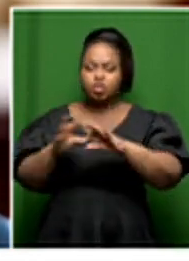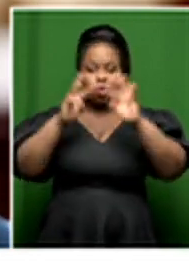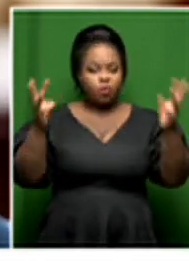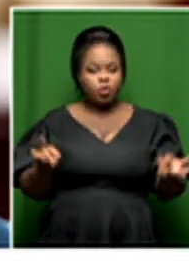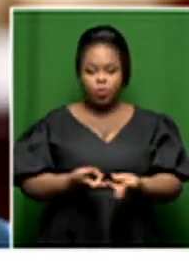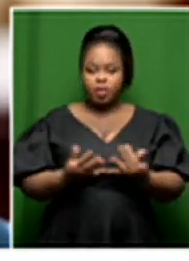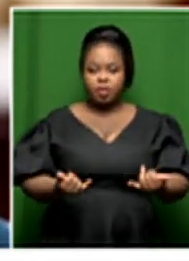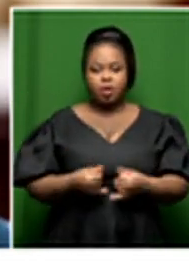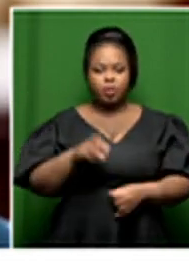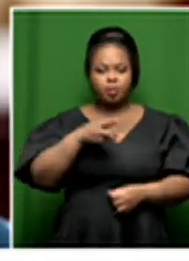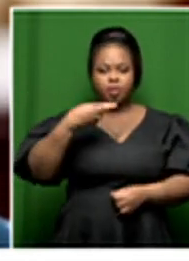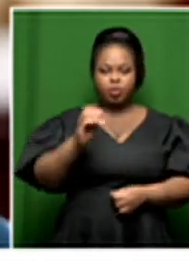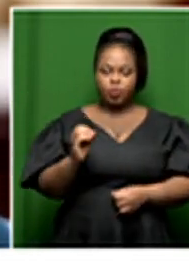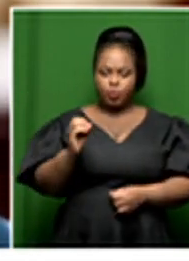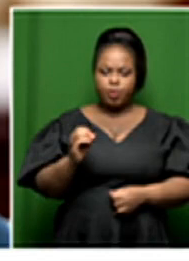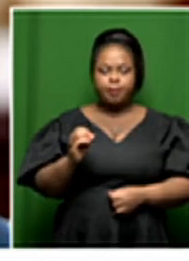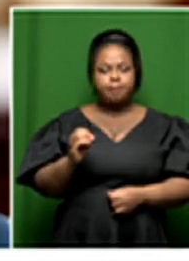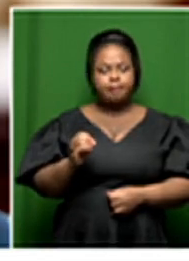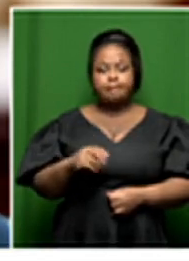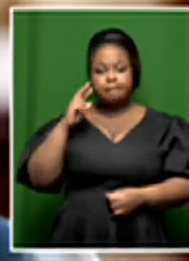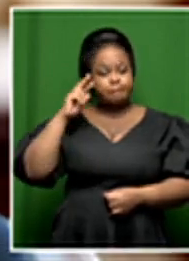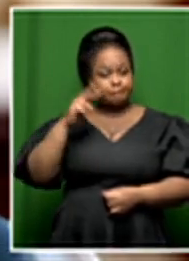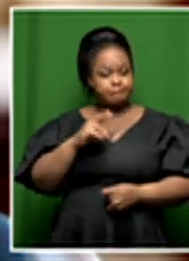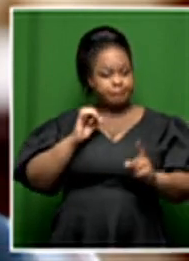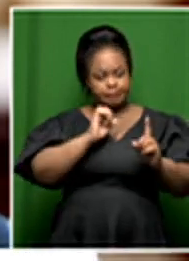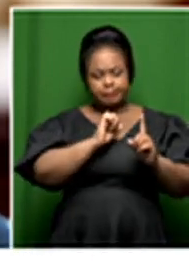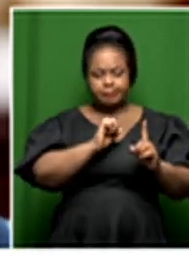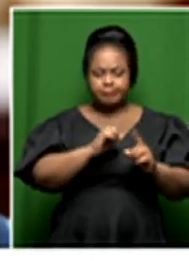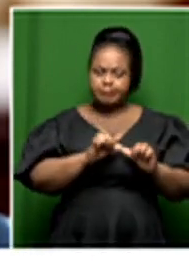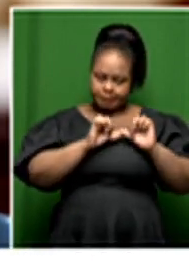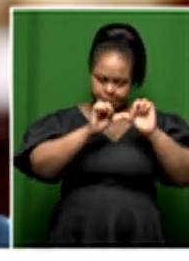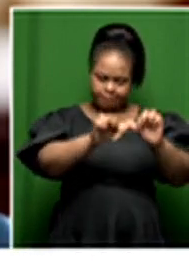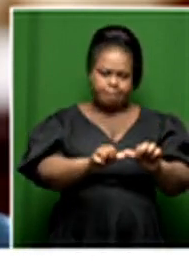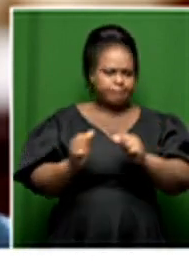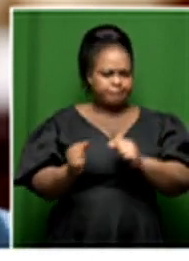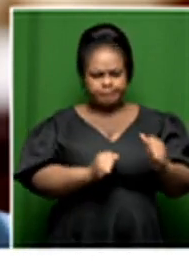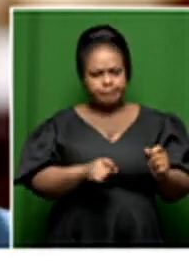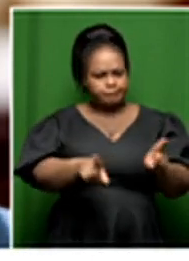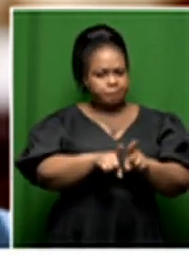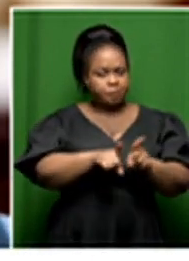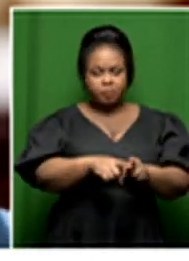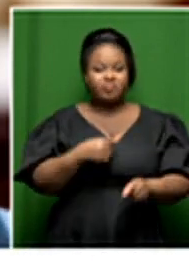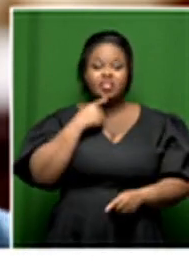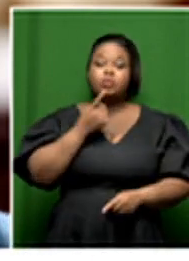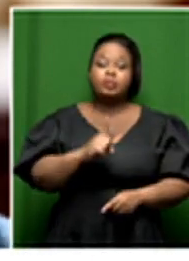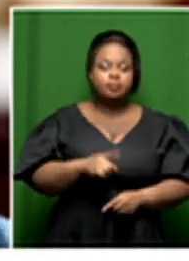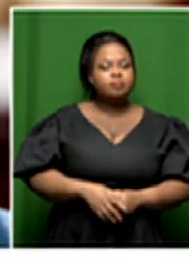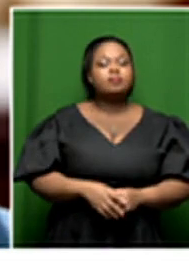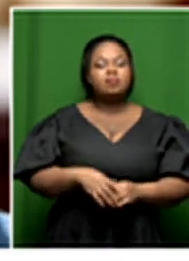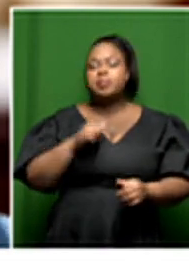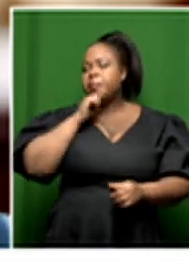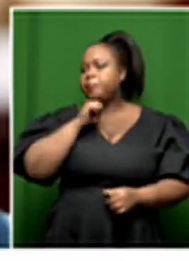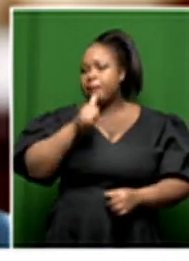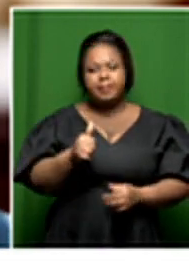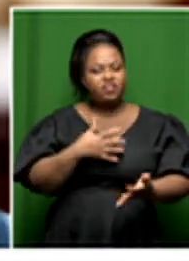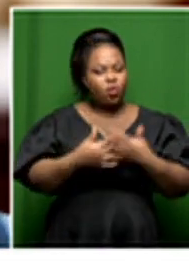Health Organization's view has been very consistent, and their view on this one really is,